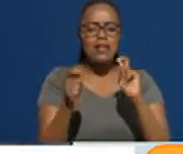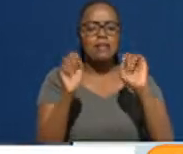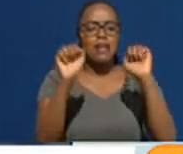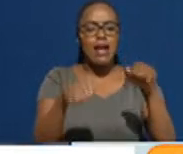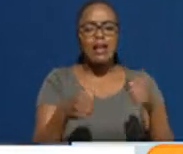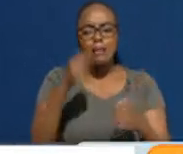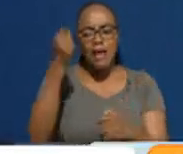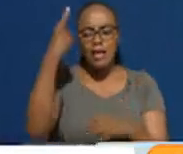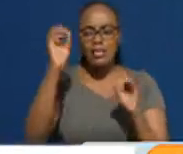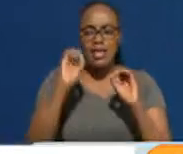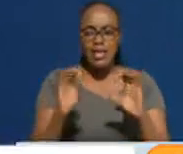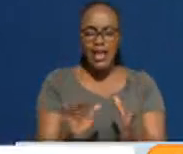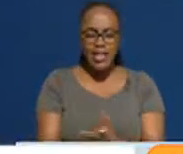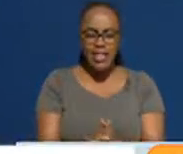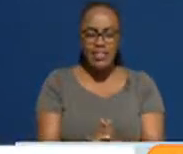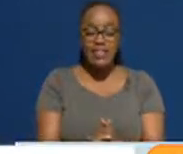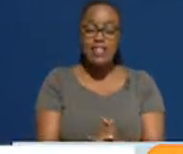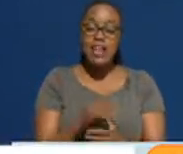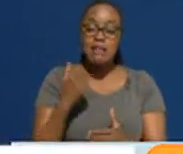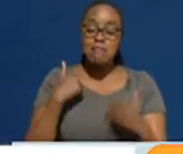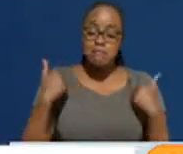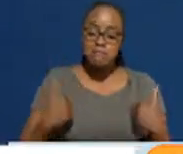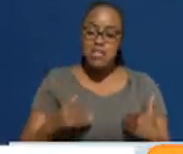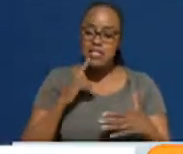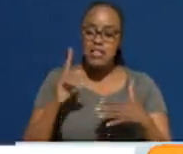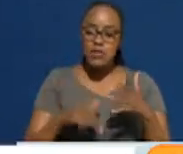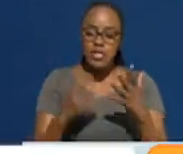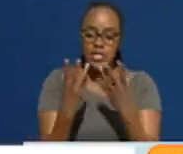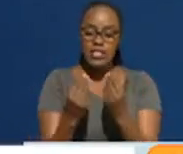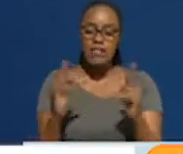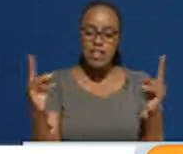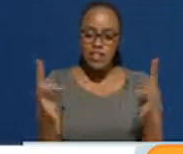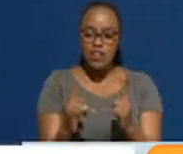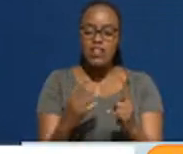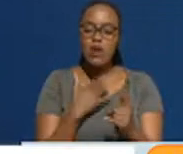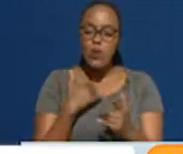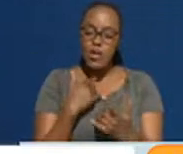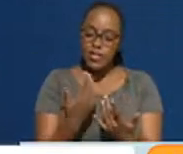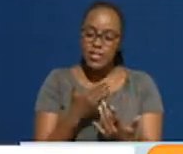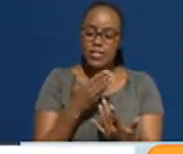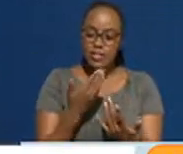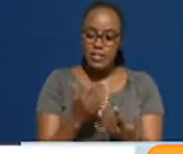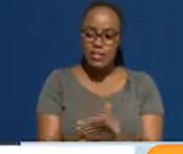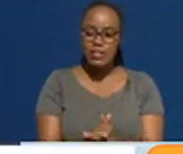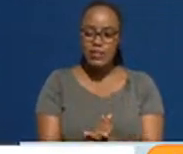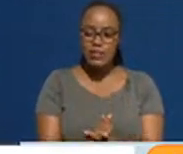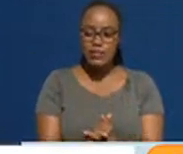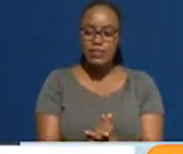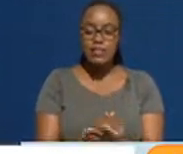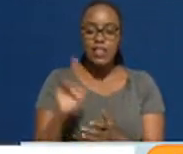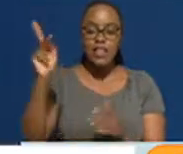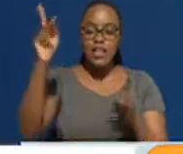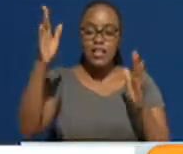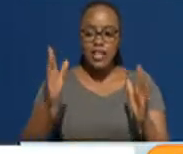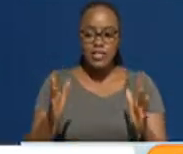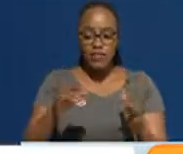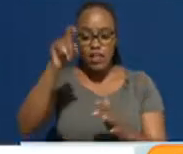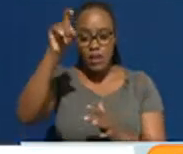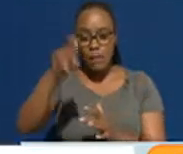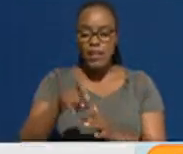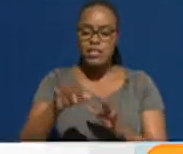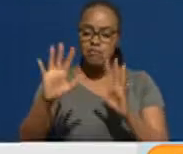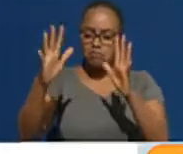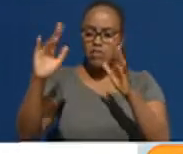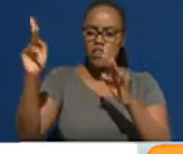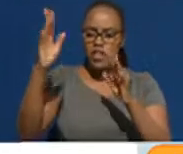I don't understand. Is it? Therefore, what am I saying? I'm simply saying... Briefly, I want what I'm simply saying, mm-hmm. although Kenyans, and you must credit